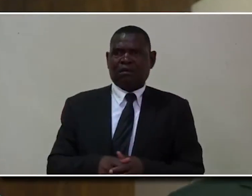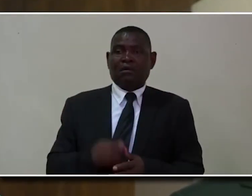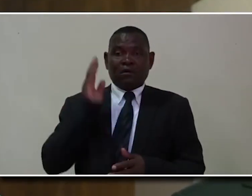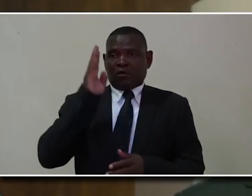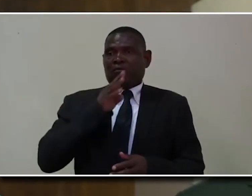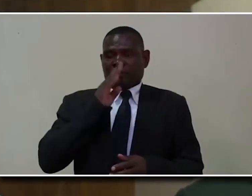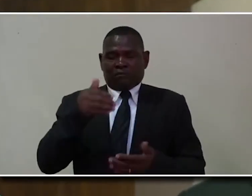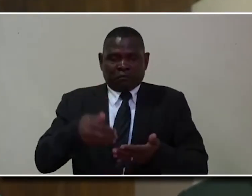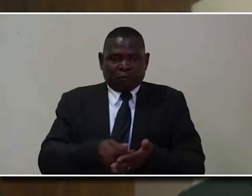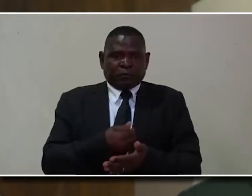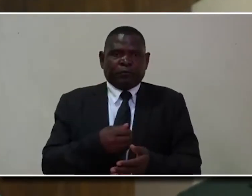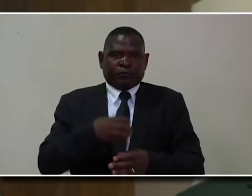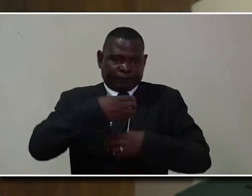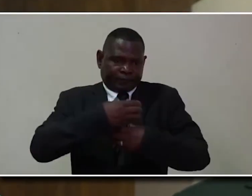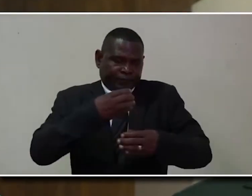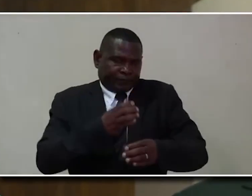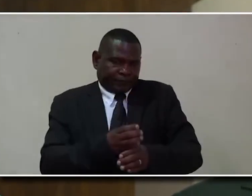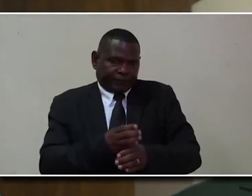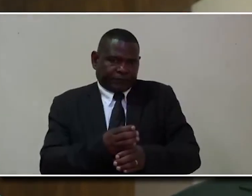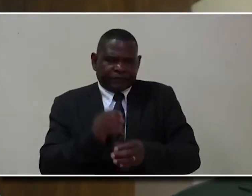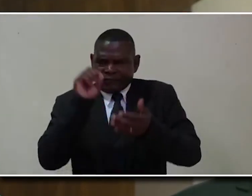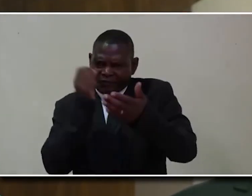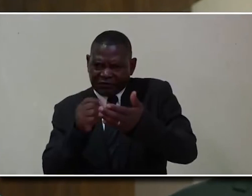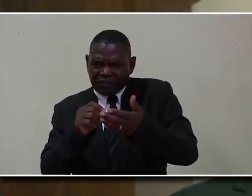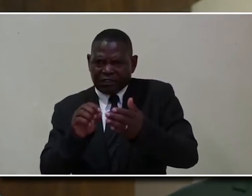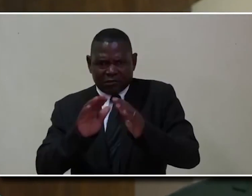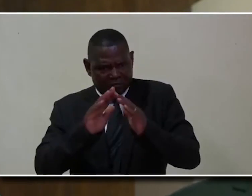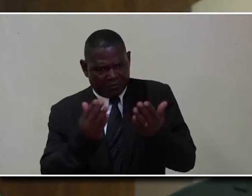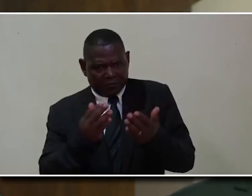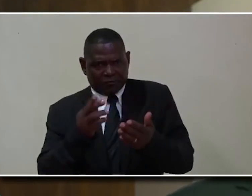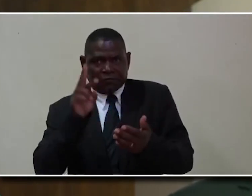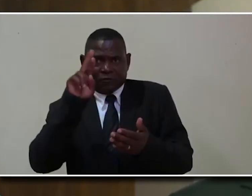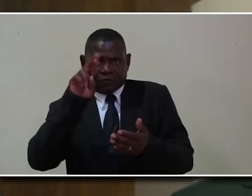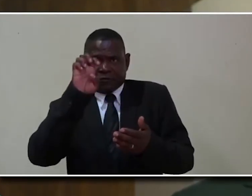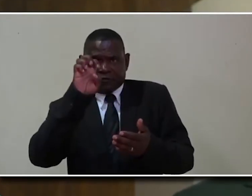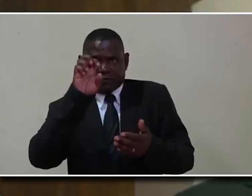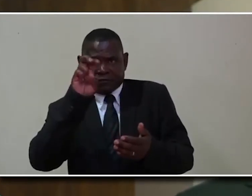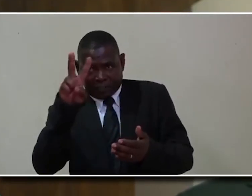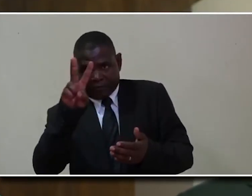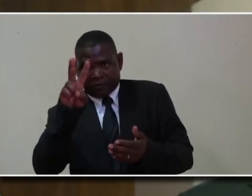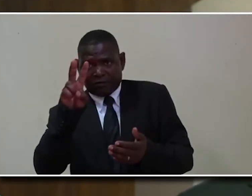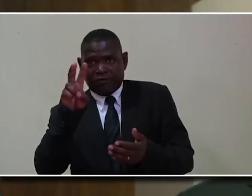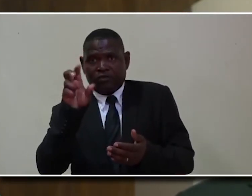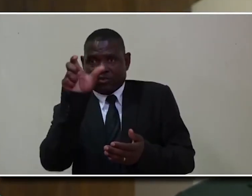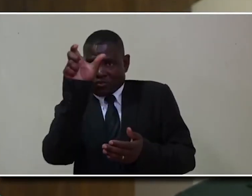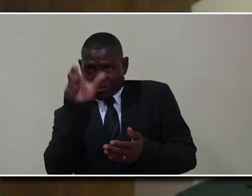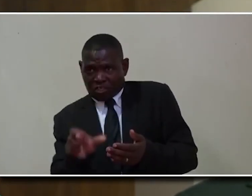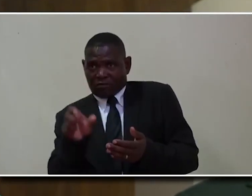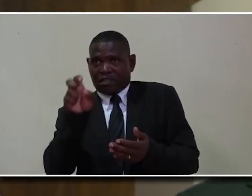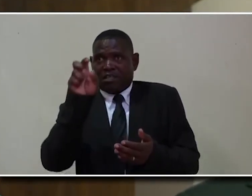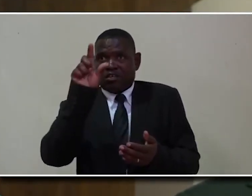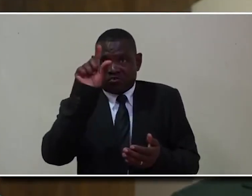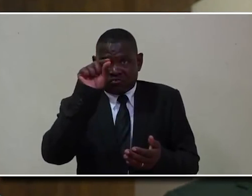creation. Kuzakhalaso chilengedwe cha sopano. And it is written in the book of Revelations chapter 21. Nikolembedwa mbuku la chivumbulutso